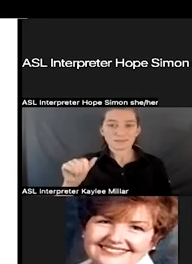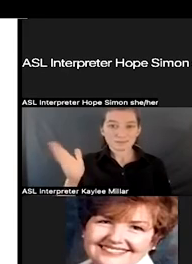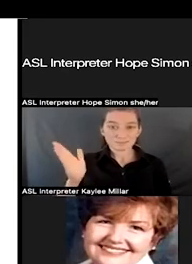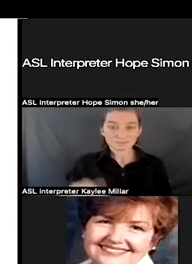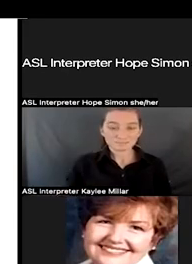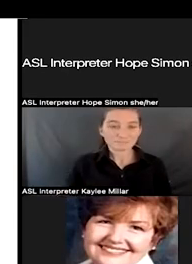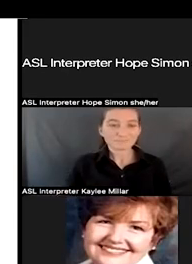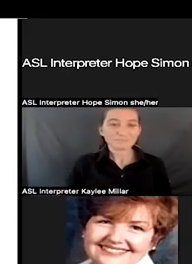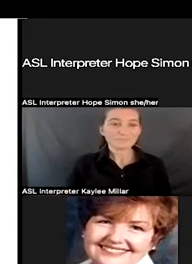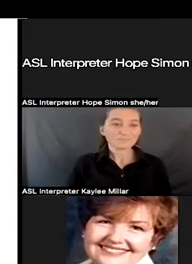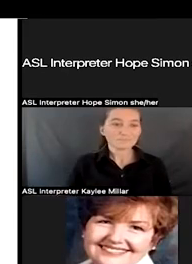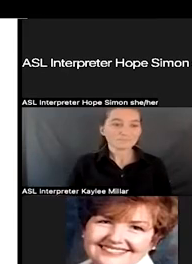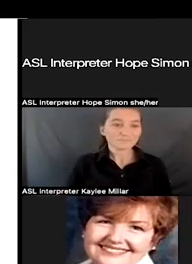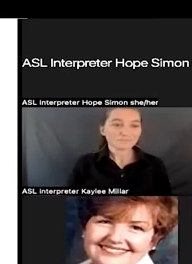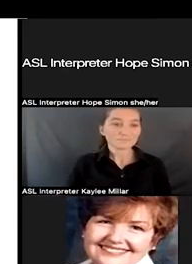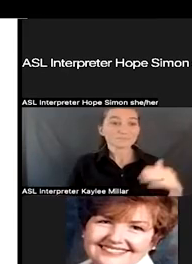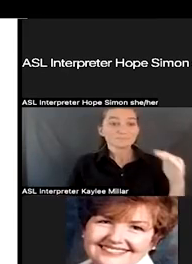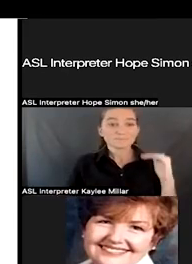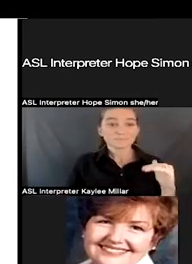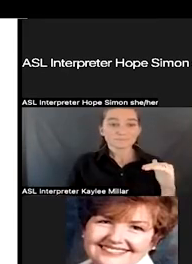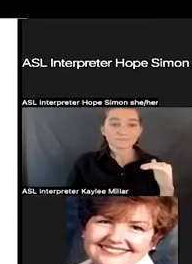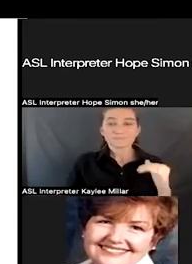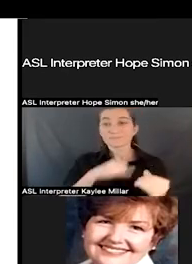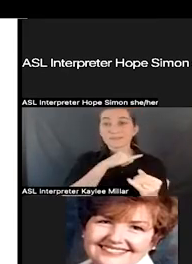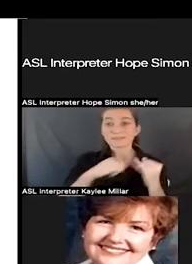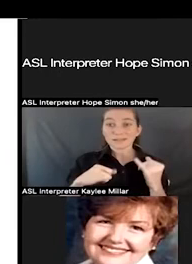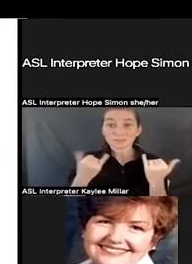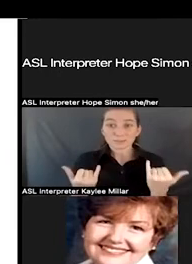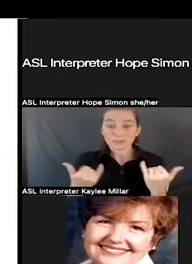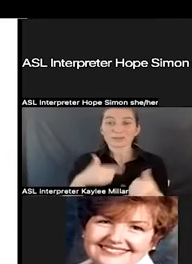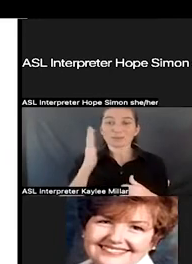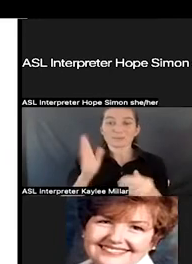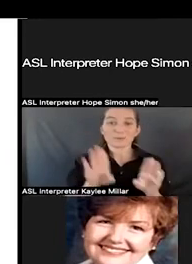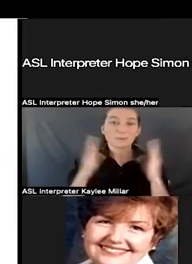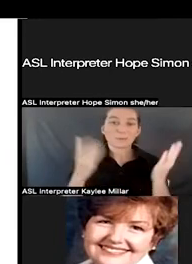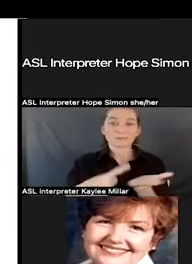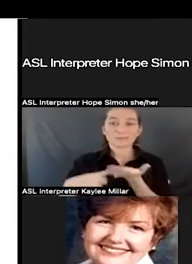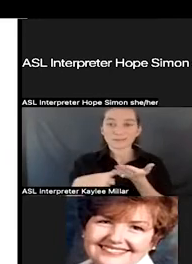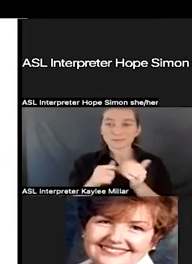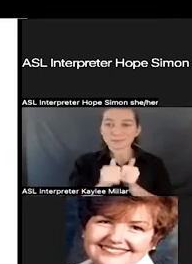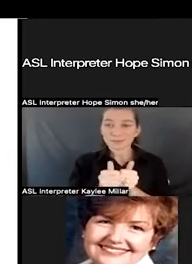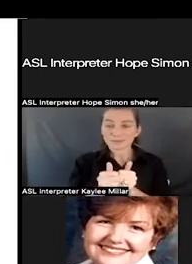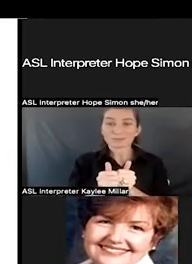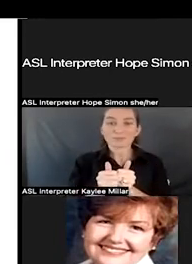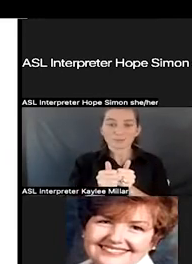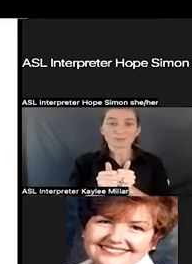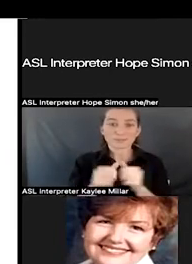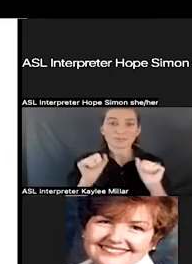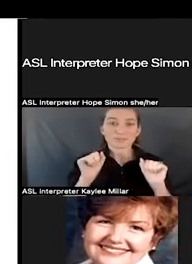towards the end of our event here today, we're going to have an open discussion and an opportunity to find out who's doing what